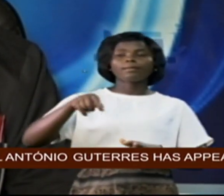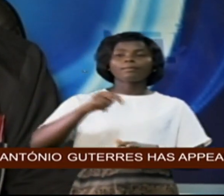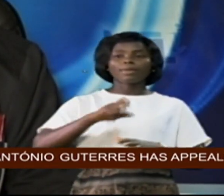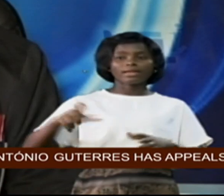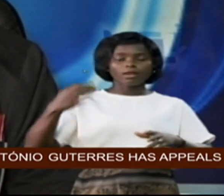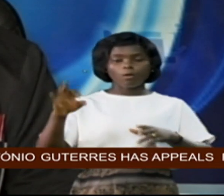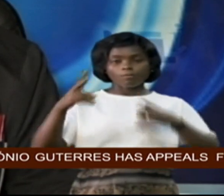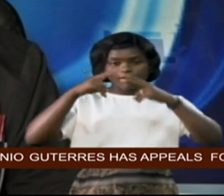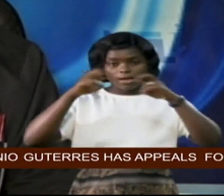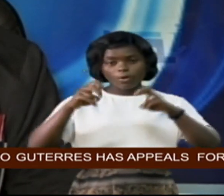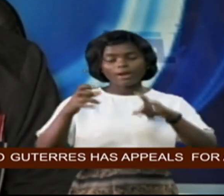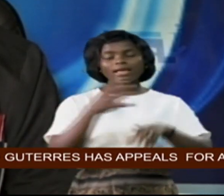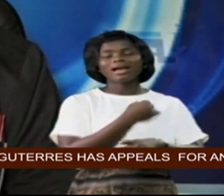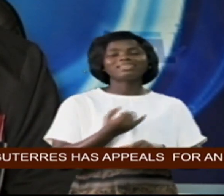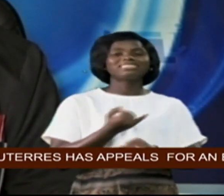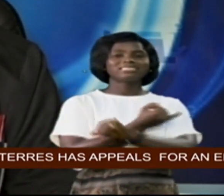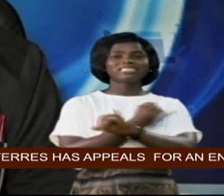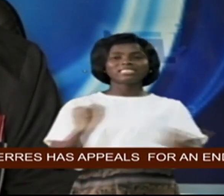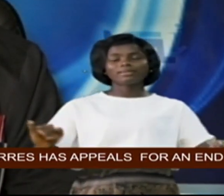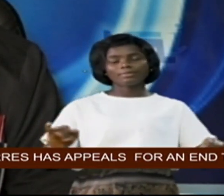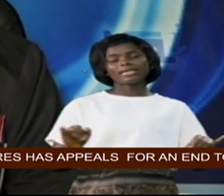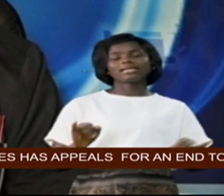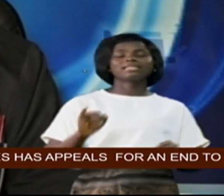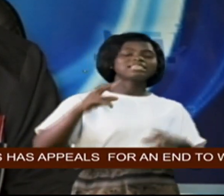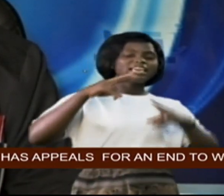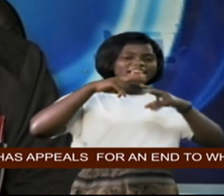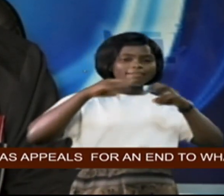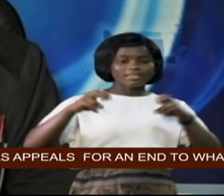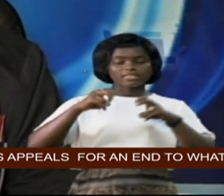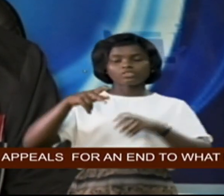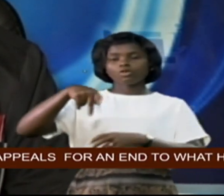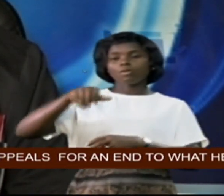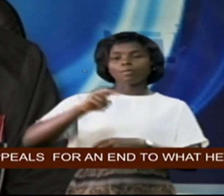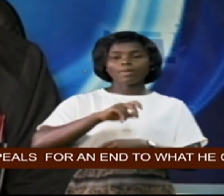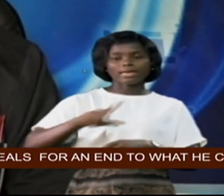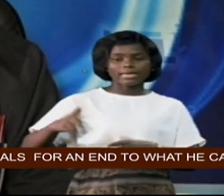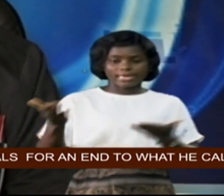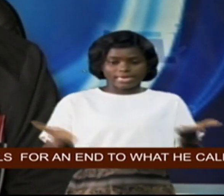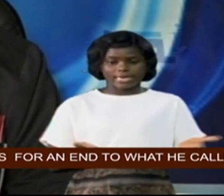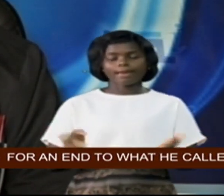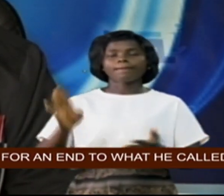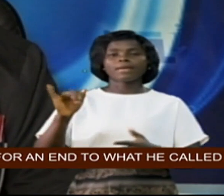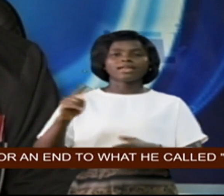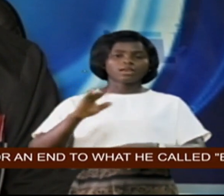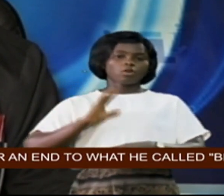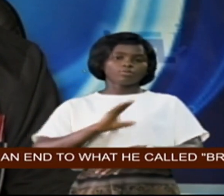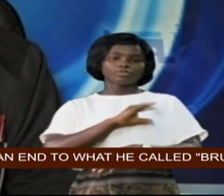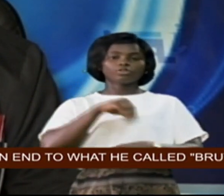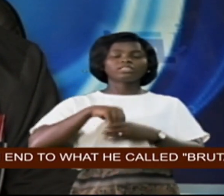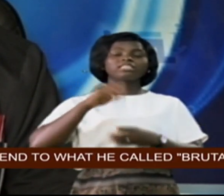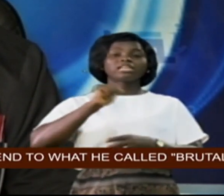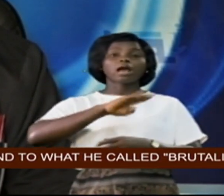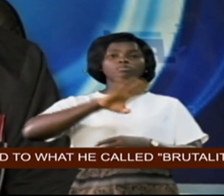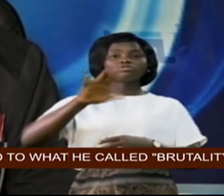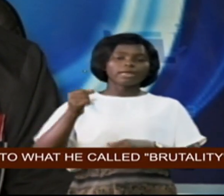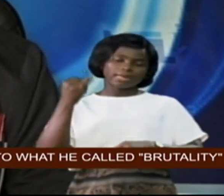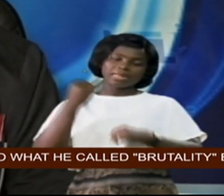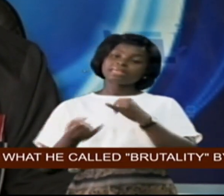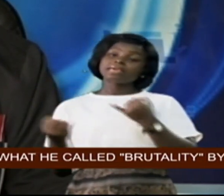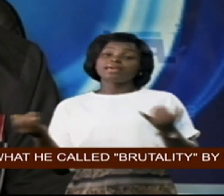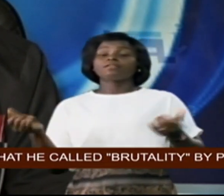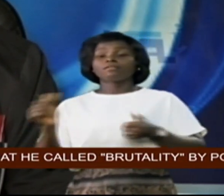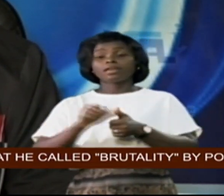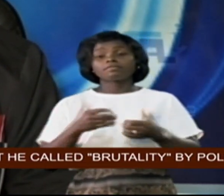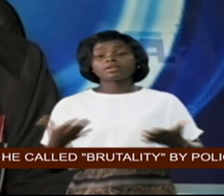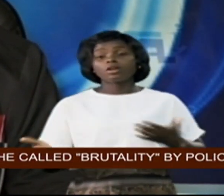the independent investigation panel here by the Commission in Abuja. And at the end of the day, all the